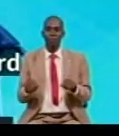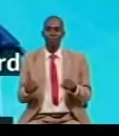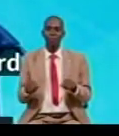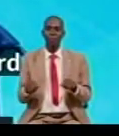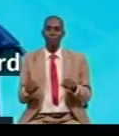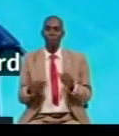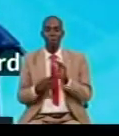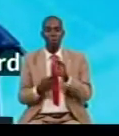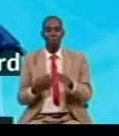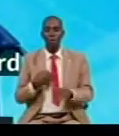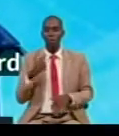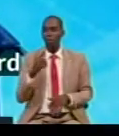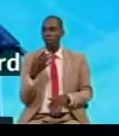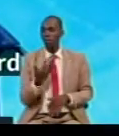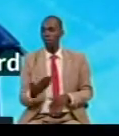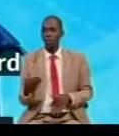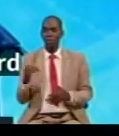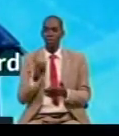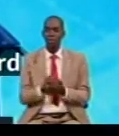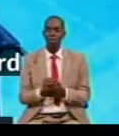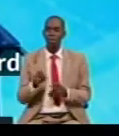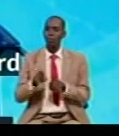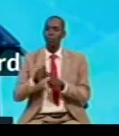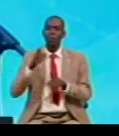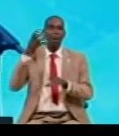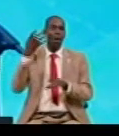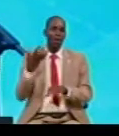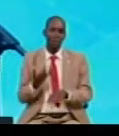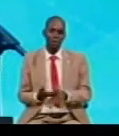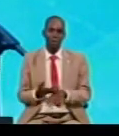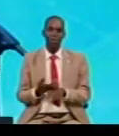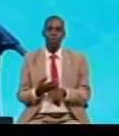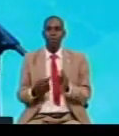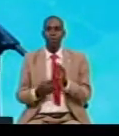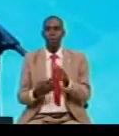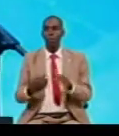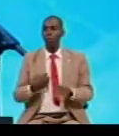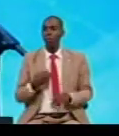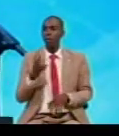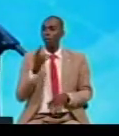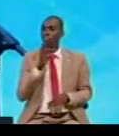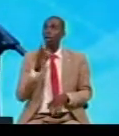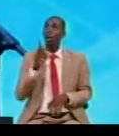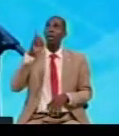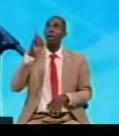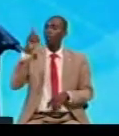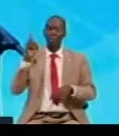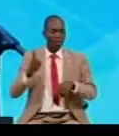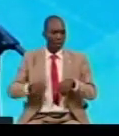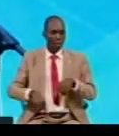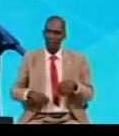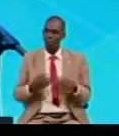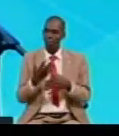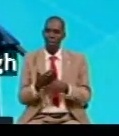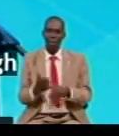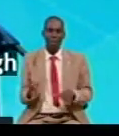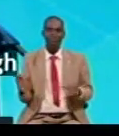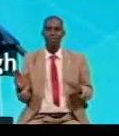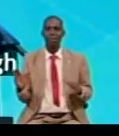possible. Show me one thing that's too hard. Show me waters he can't